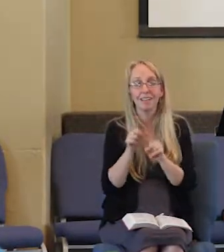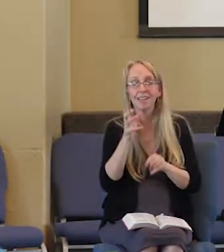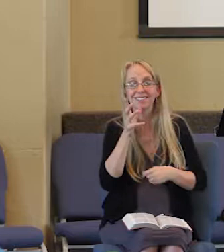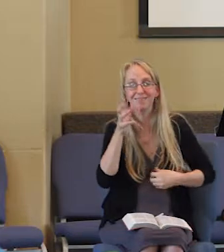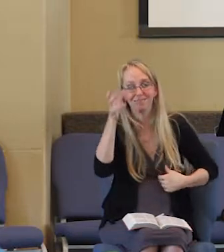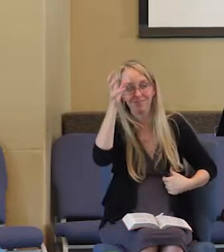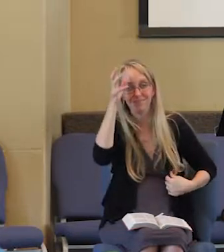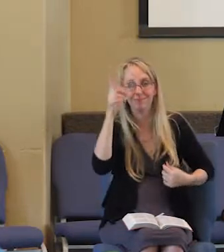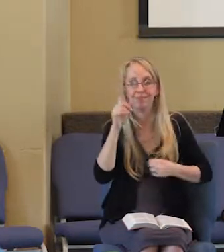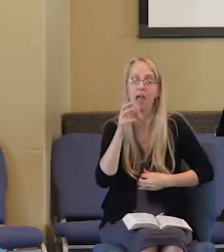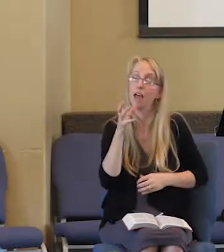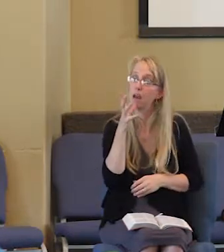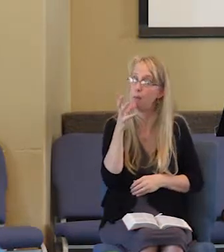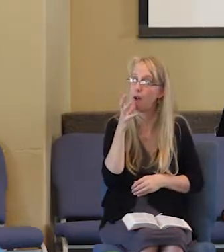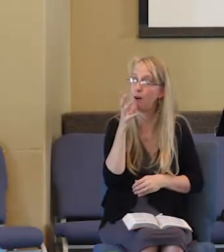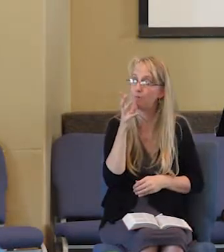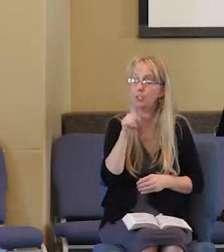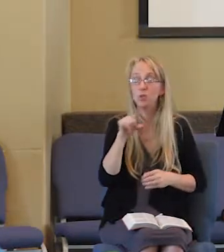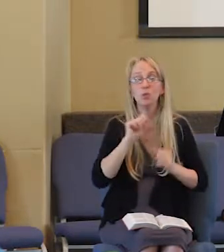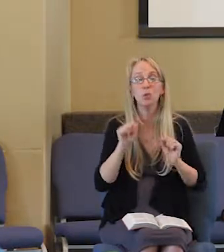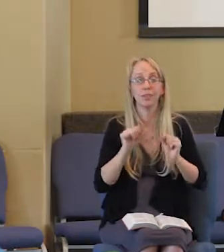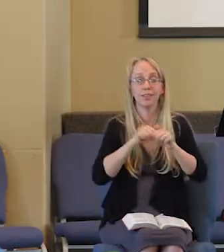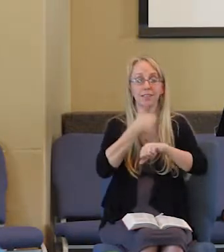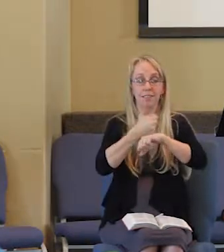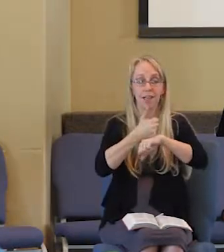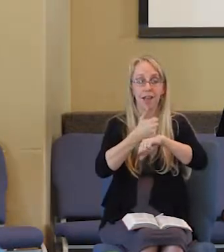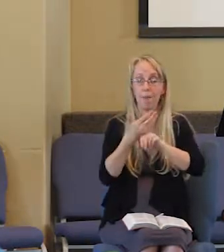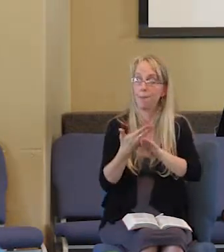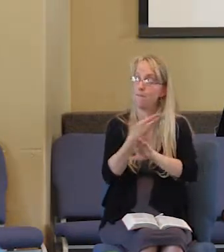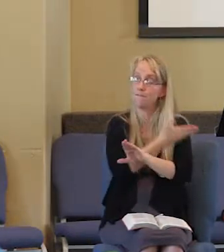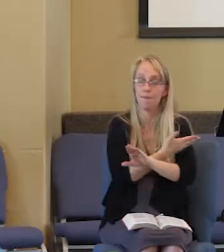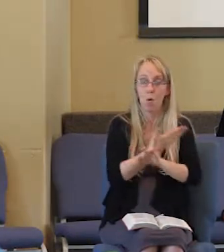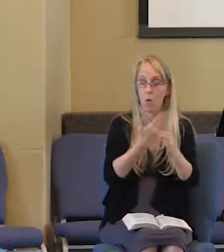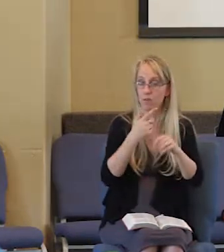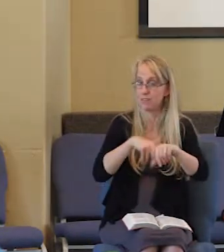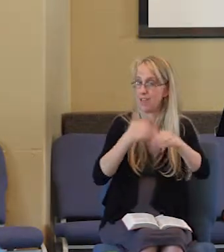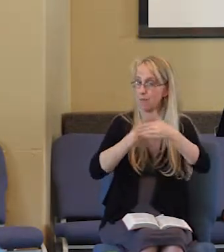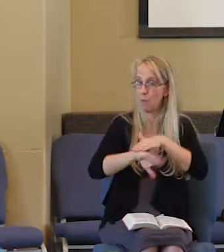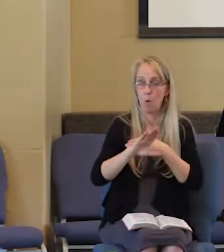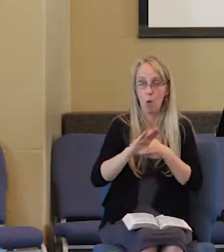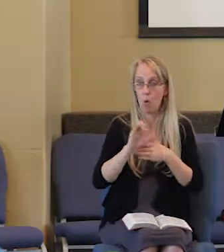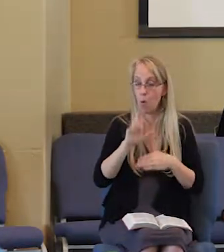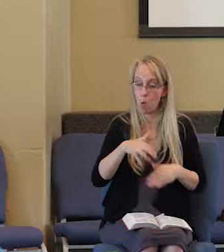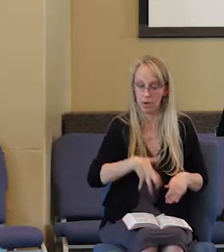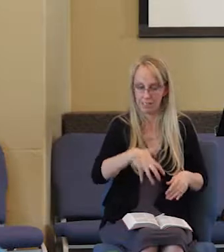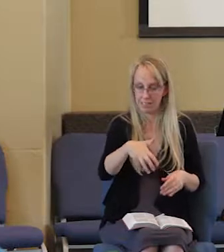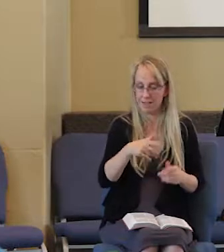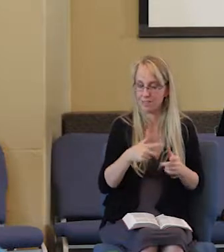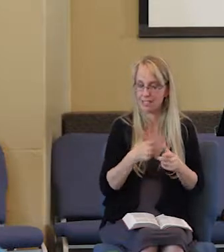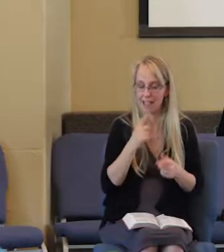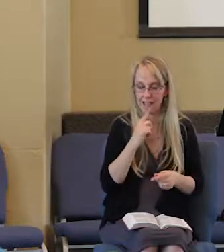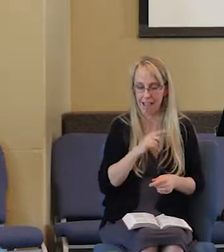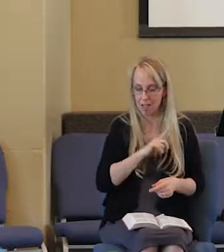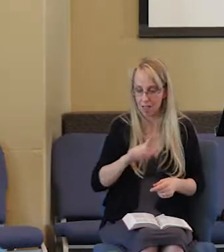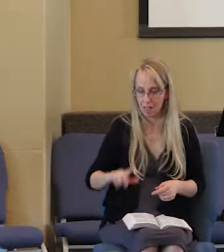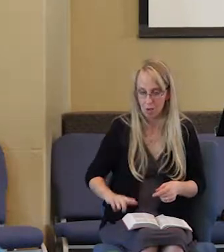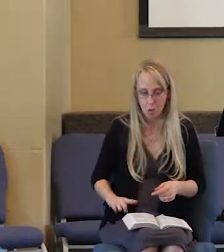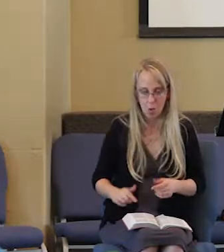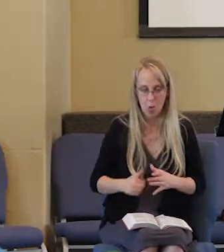And as parents and as moms, you guys get to set that up from before the time they're even born or maybe even conceived, saying,